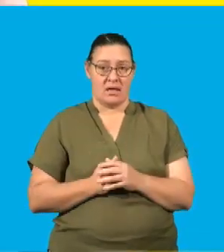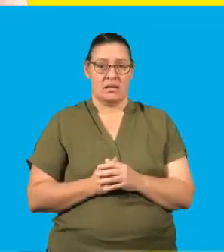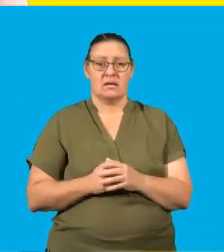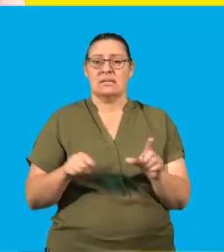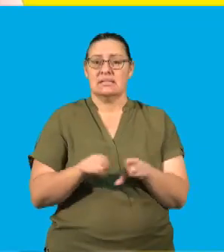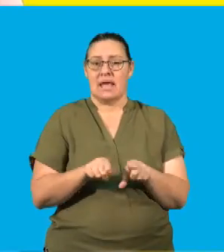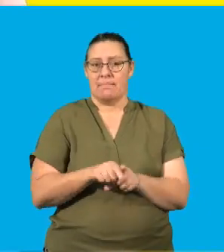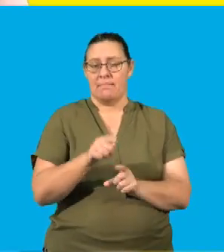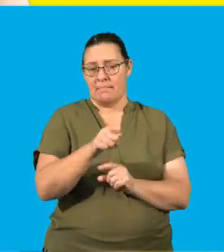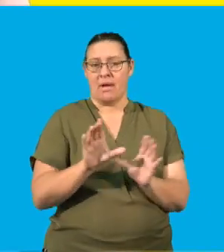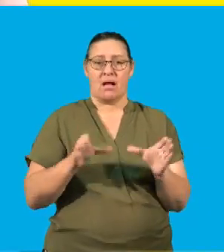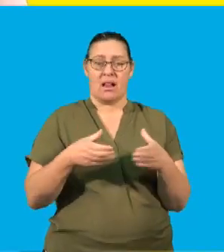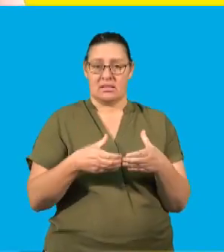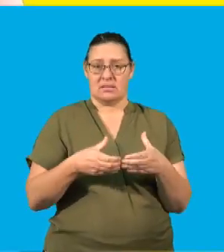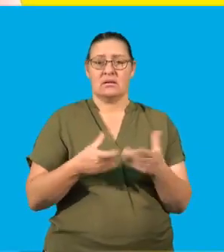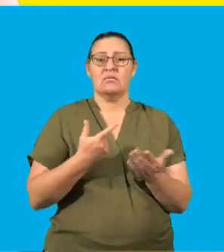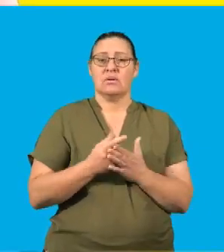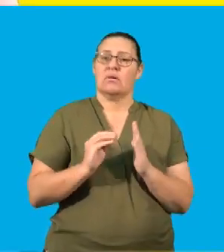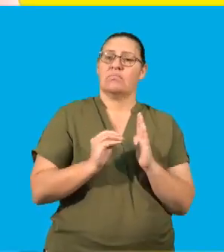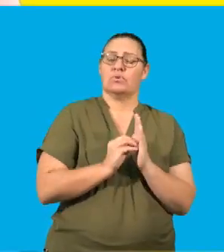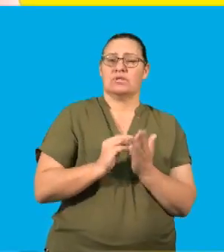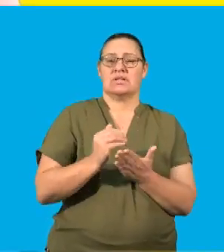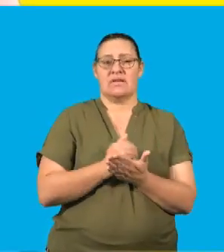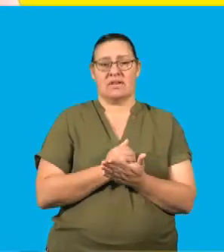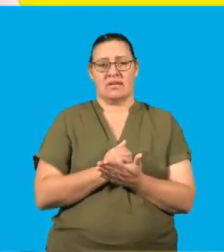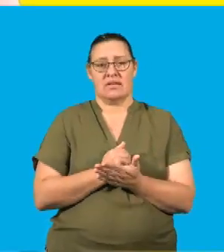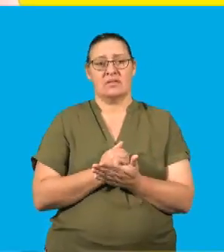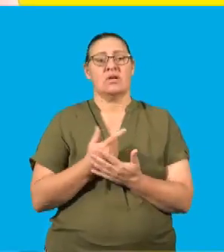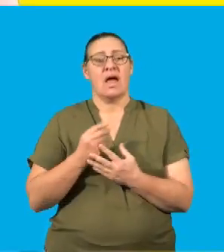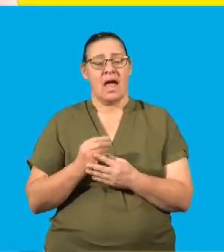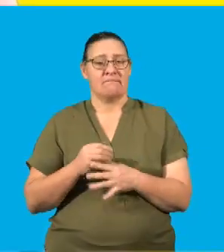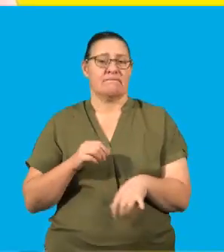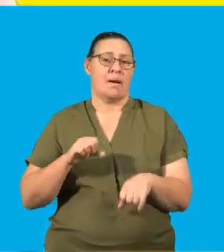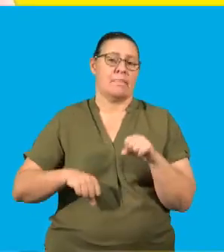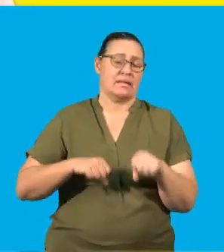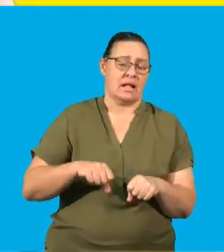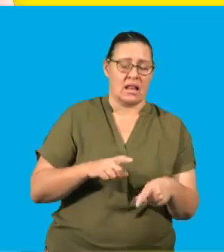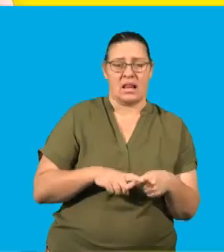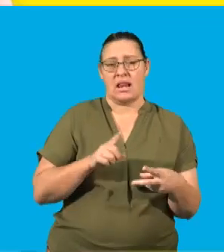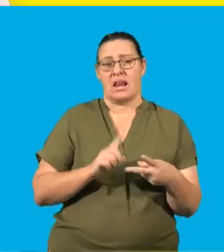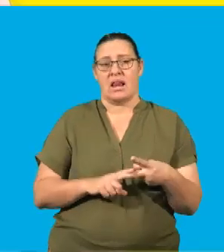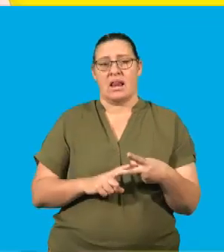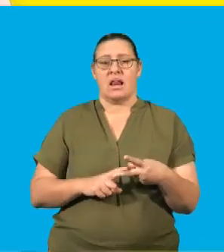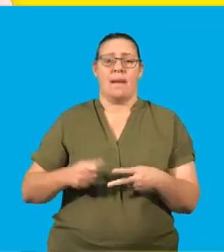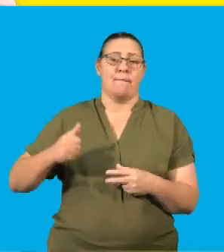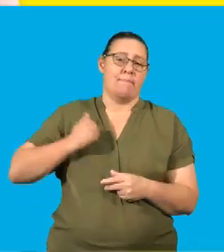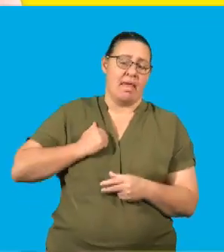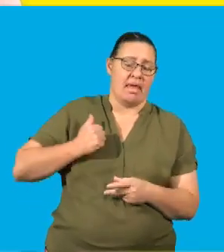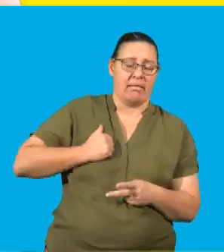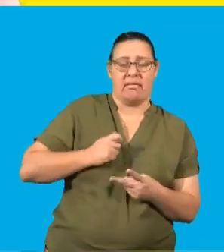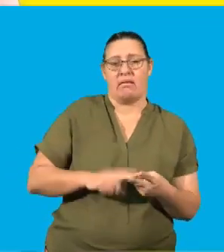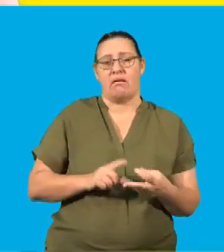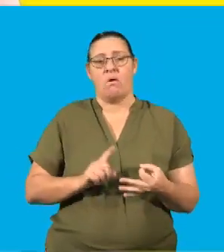for learners, for someone like you in your classroom, you could be saving up maybe to buy a bicycle, maybe to buy